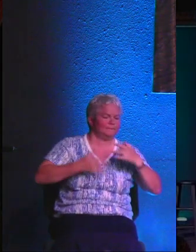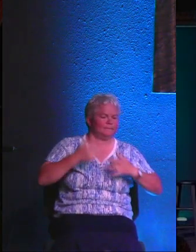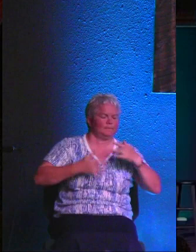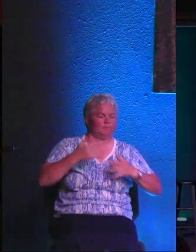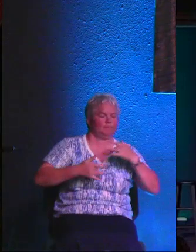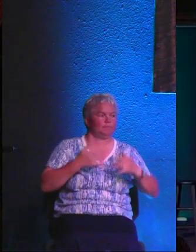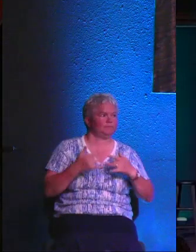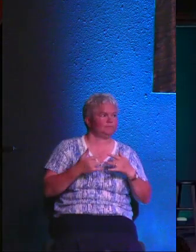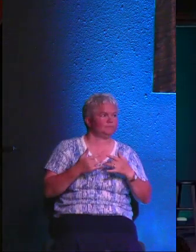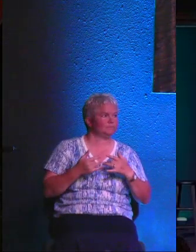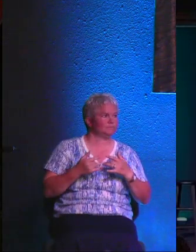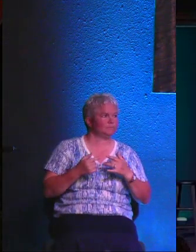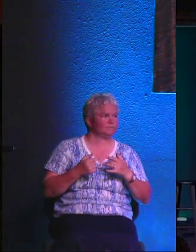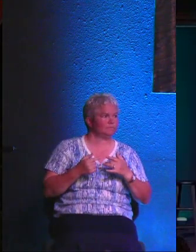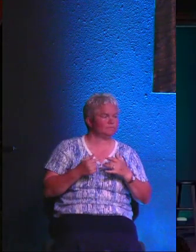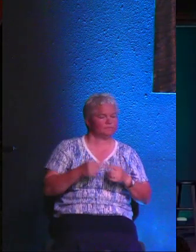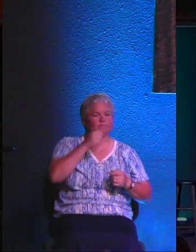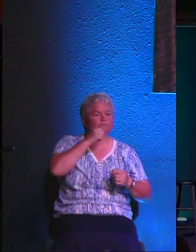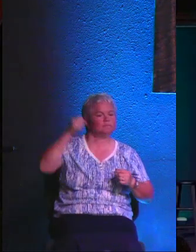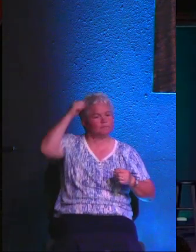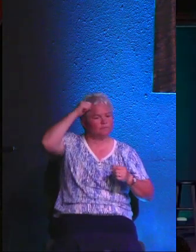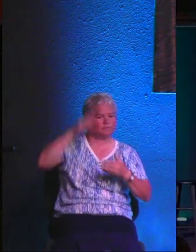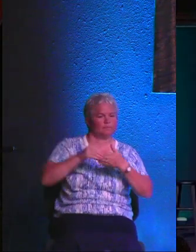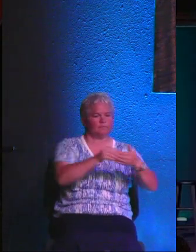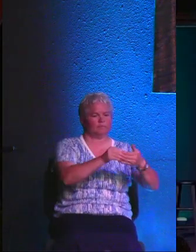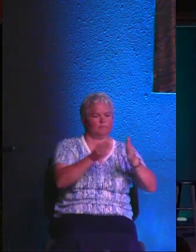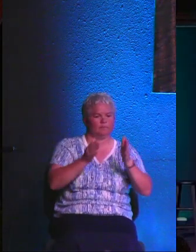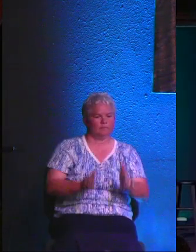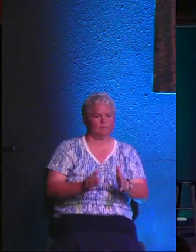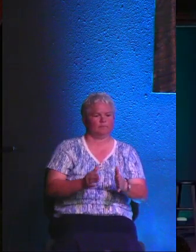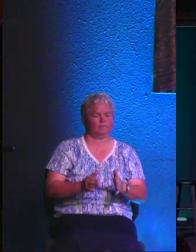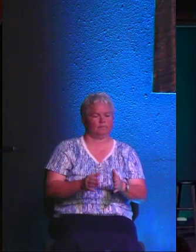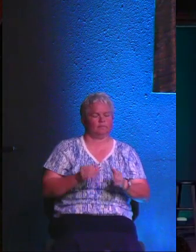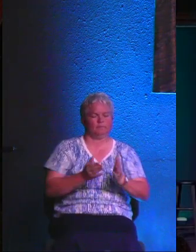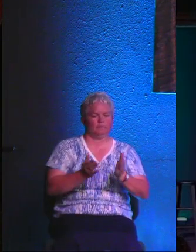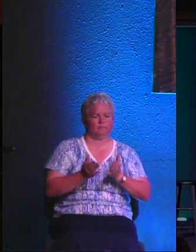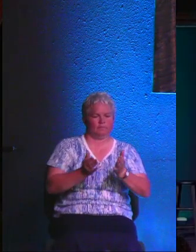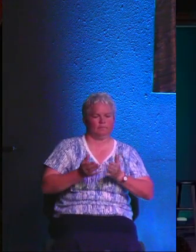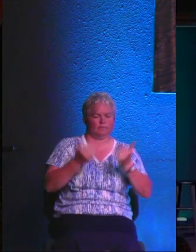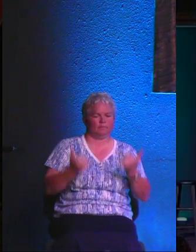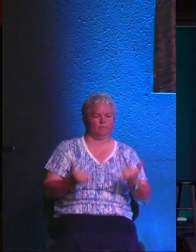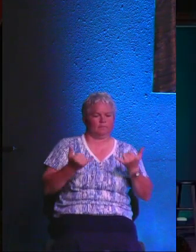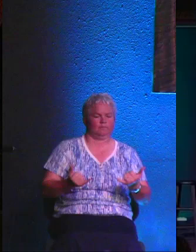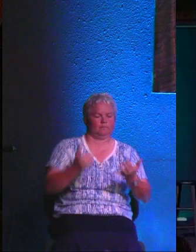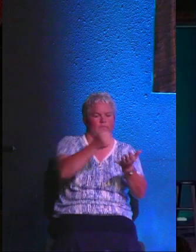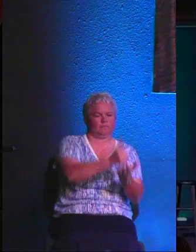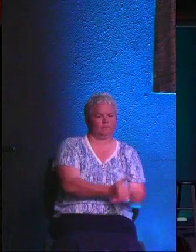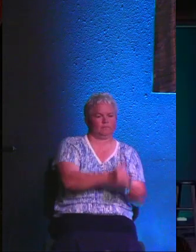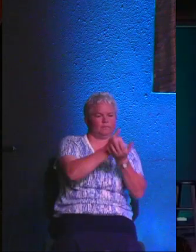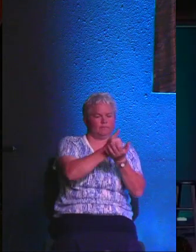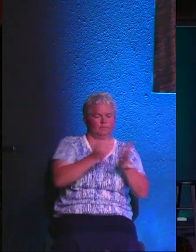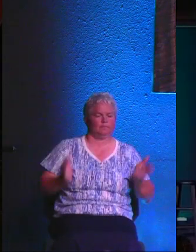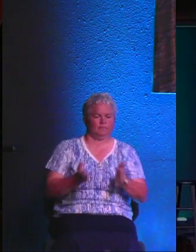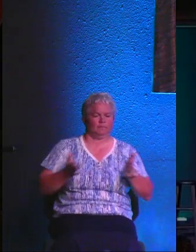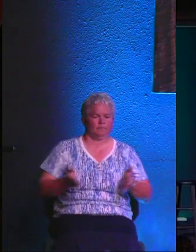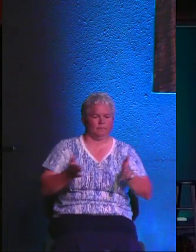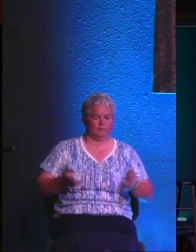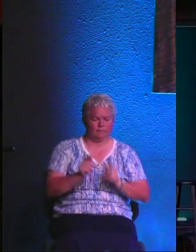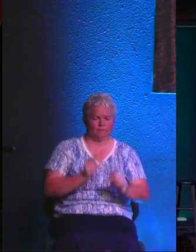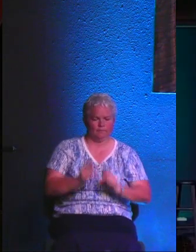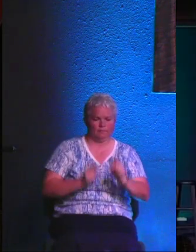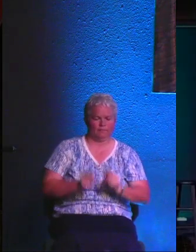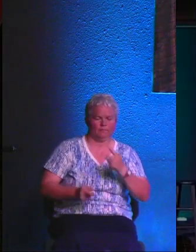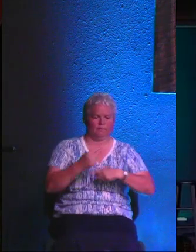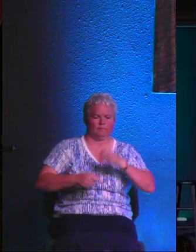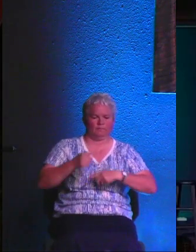got this team together. He's the only youth leader that's actually here today. But support this, encourage people